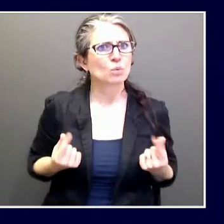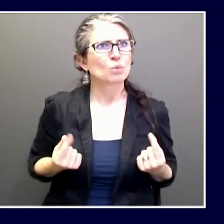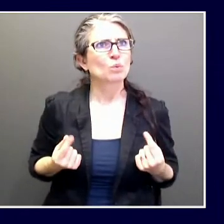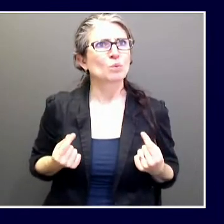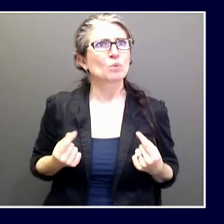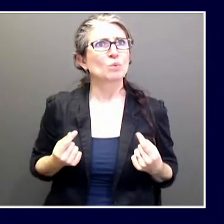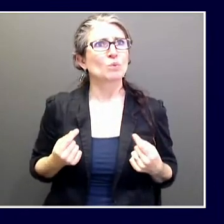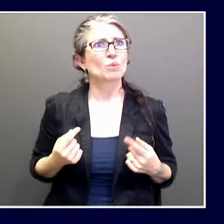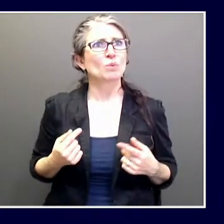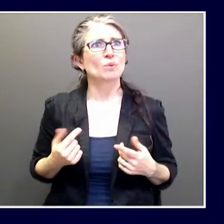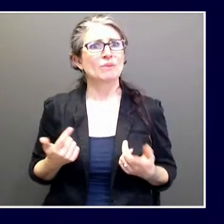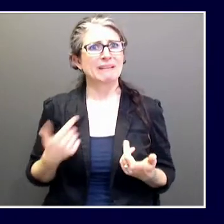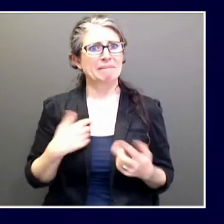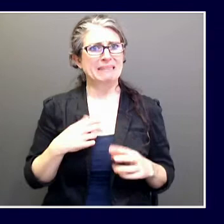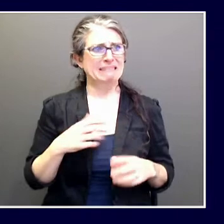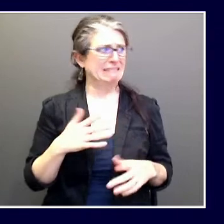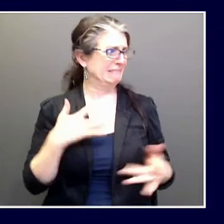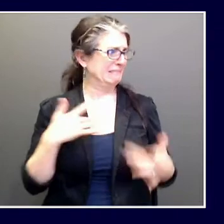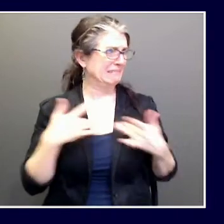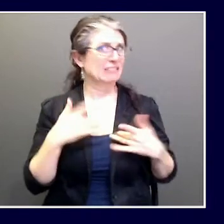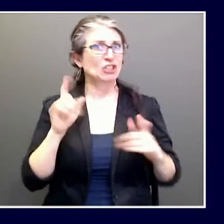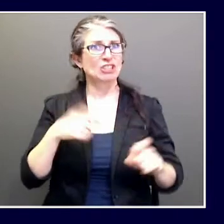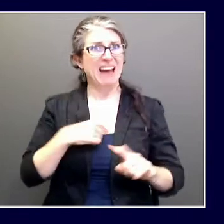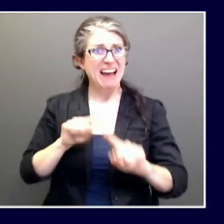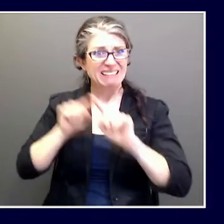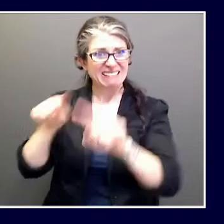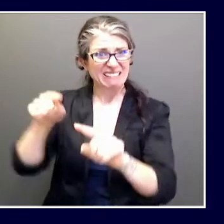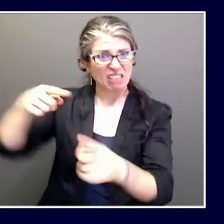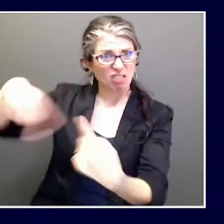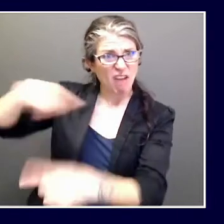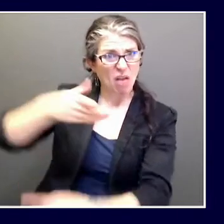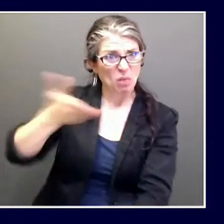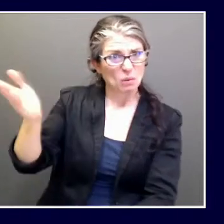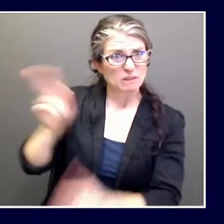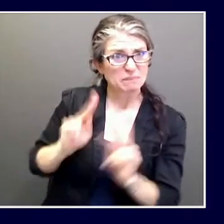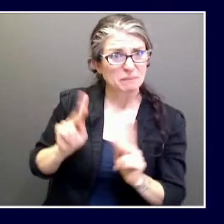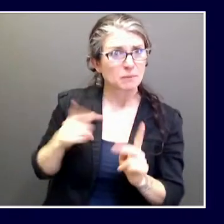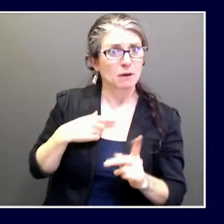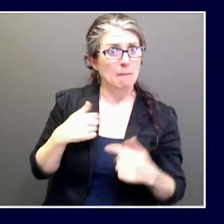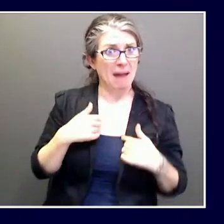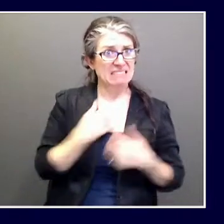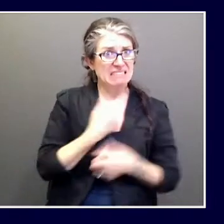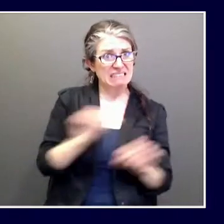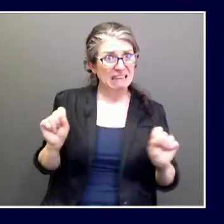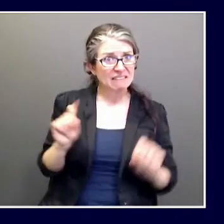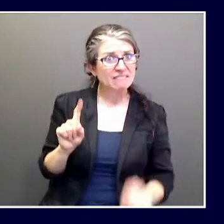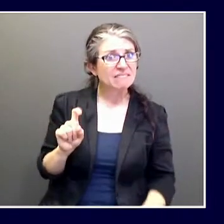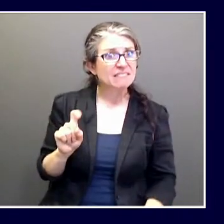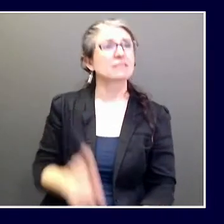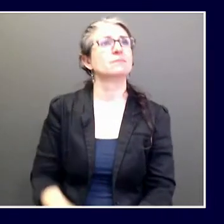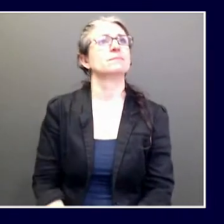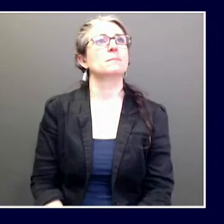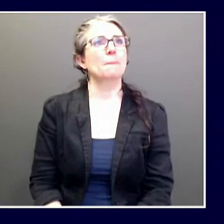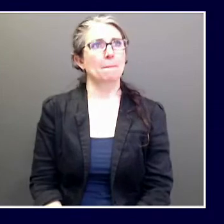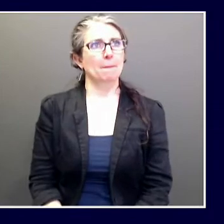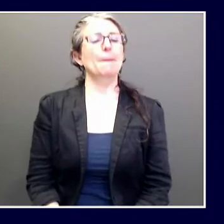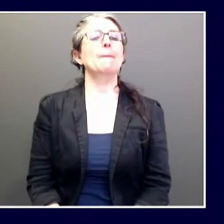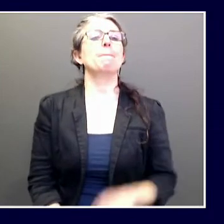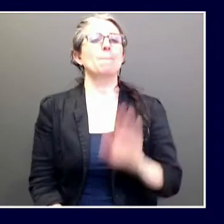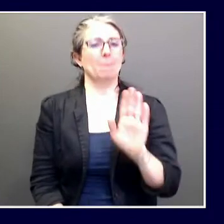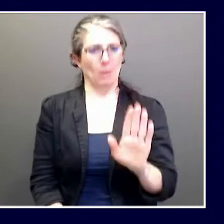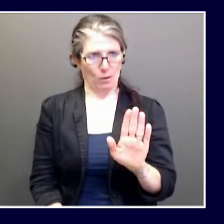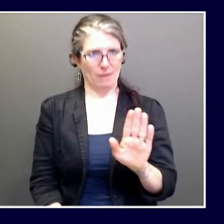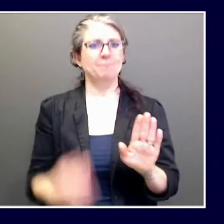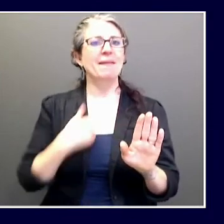places they, interact with. Sure. Emily, there are two sources of data. The first is we have a map on our website